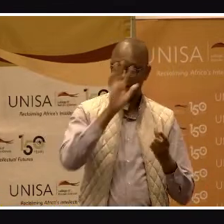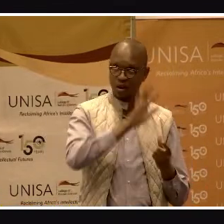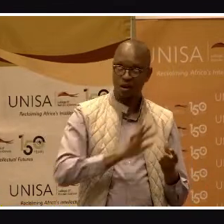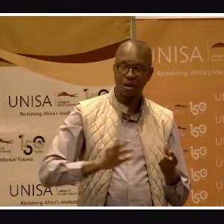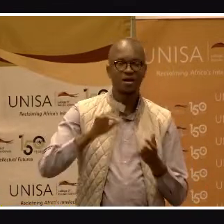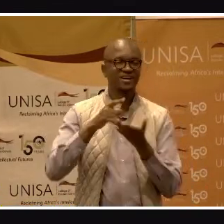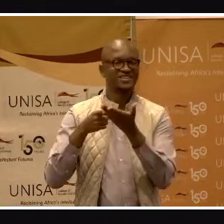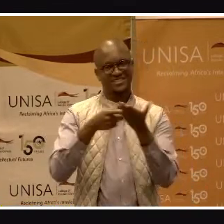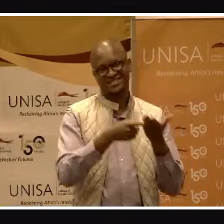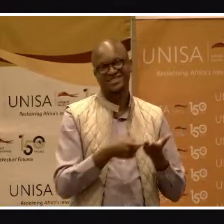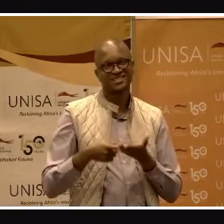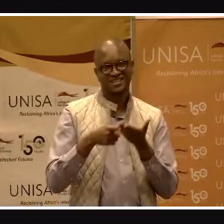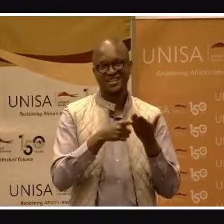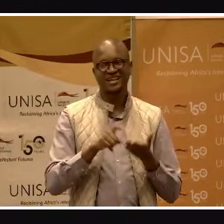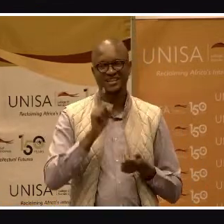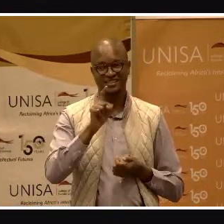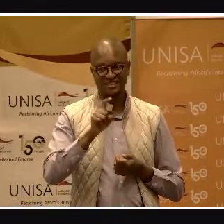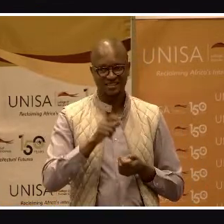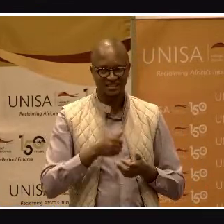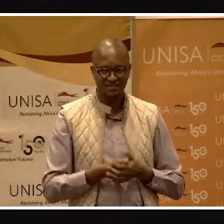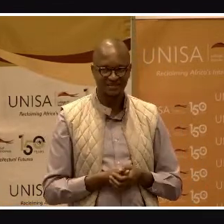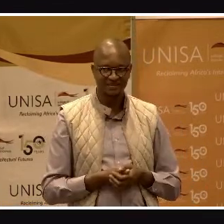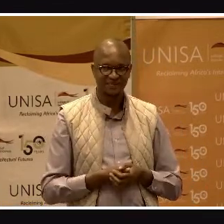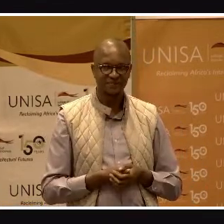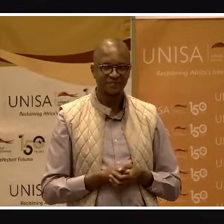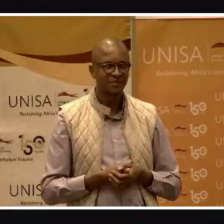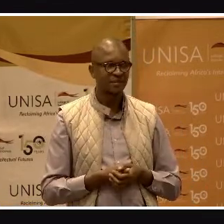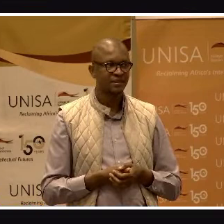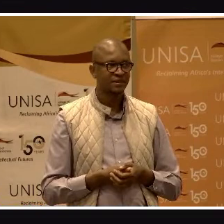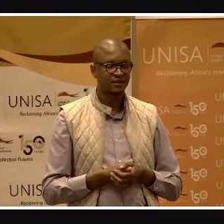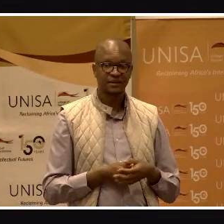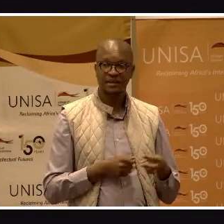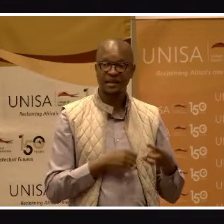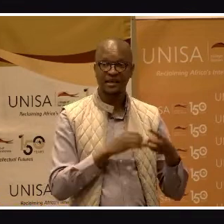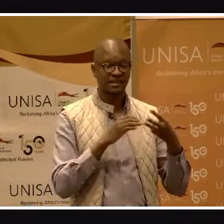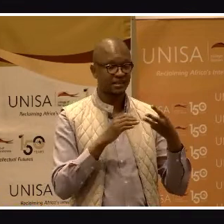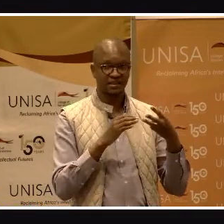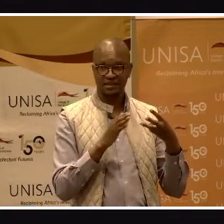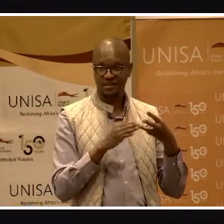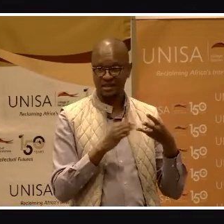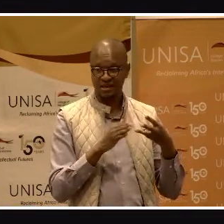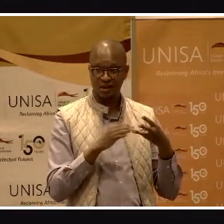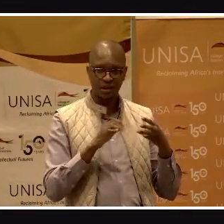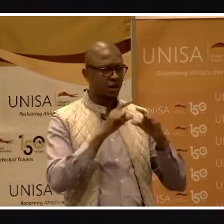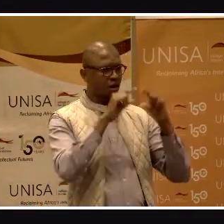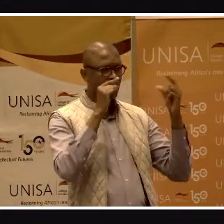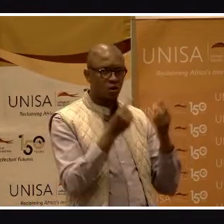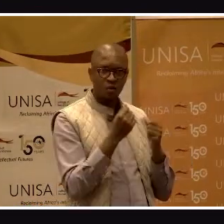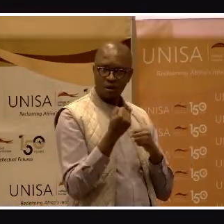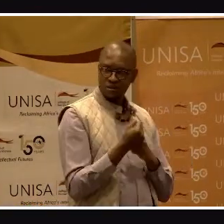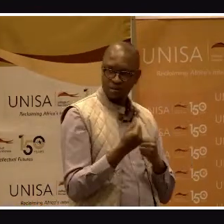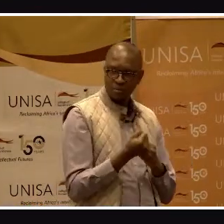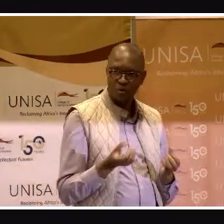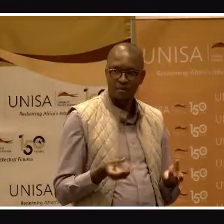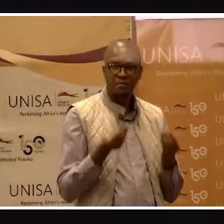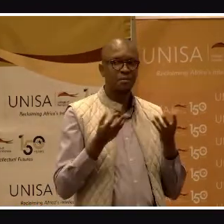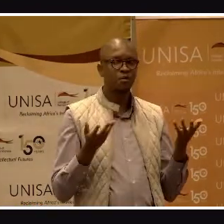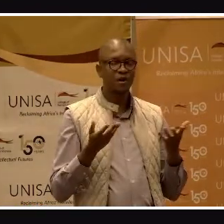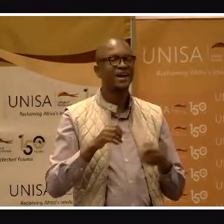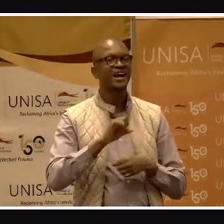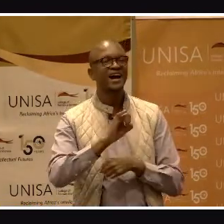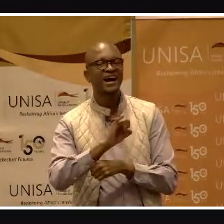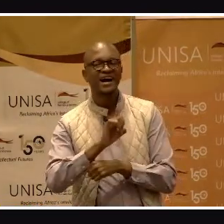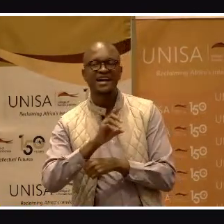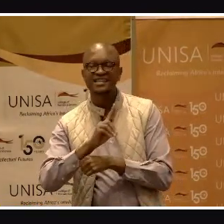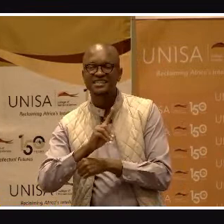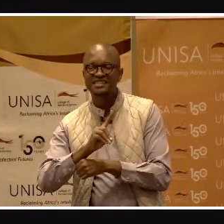global support here and there, championed by IDA programs. You know, these IDA programs were